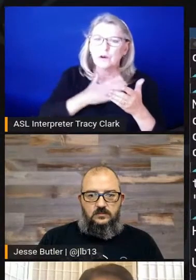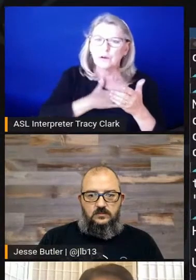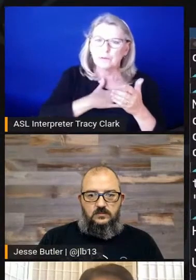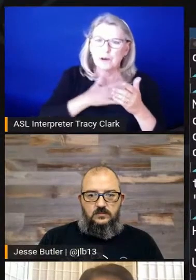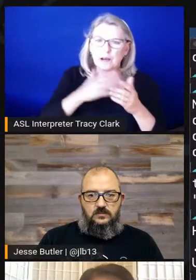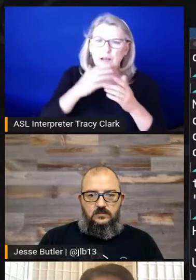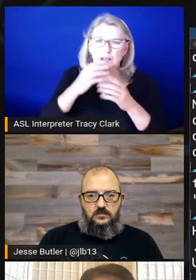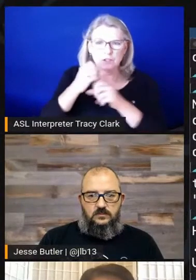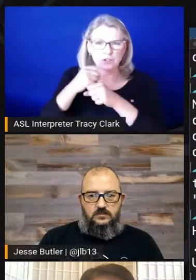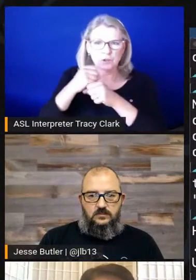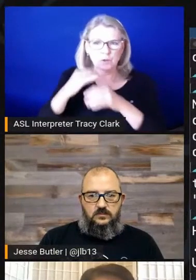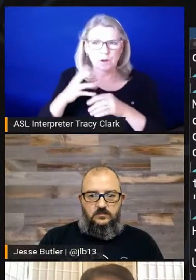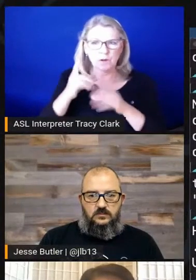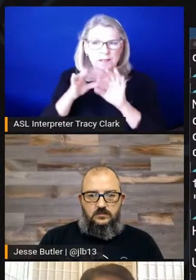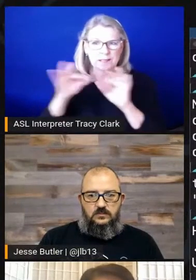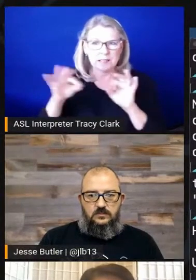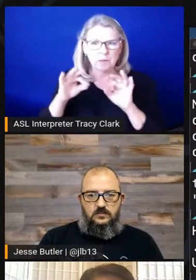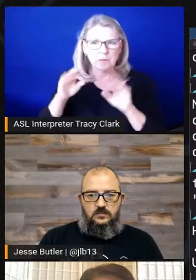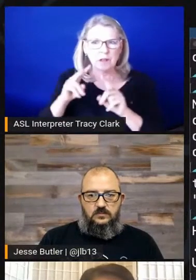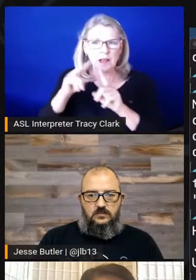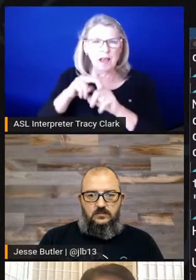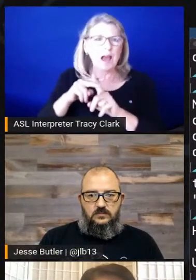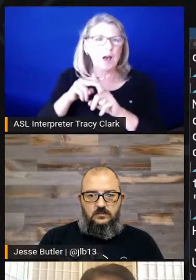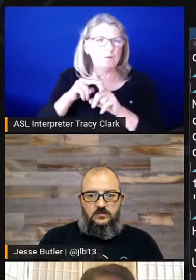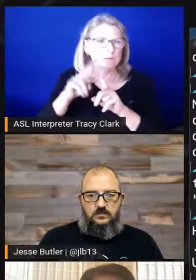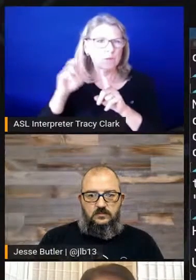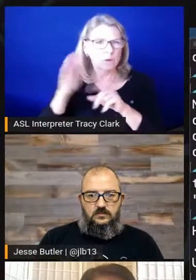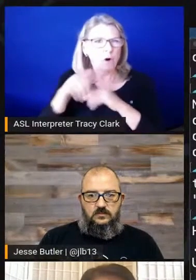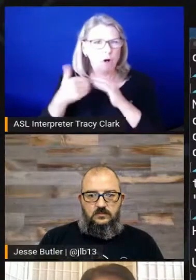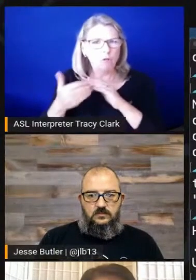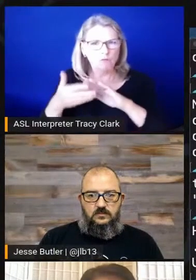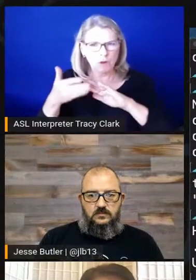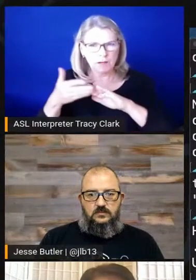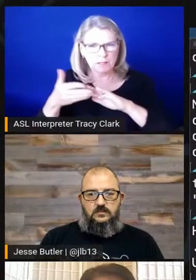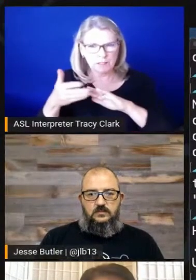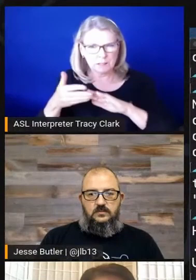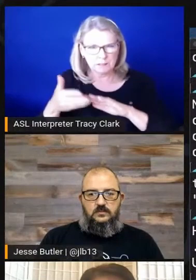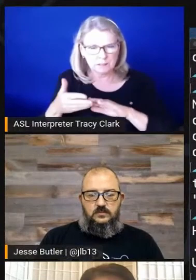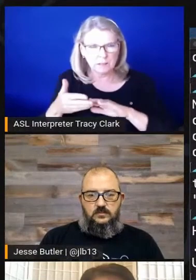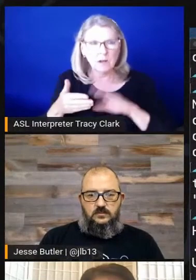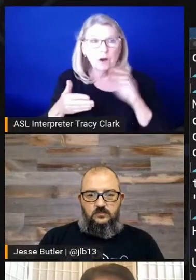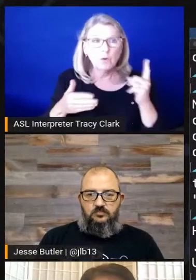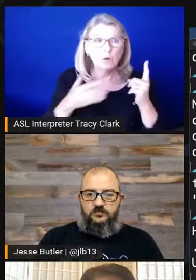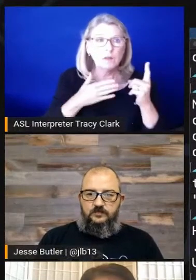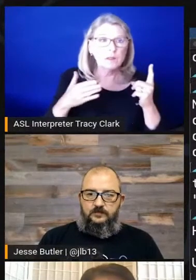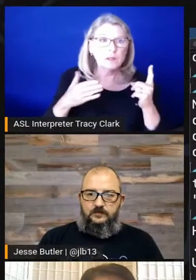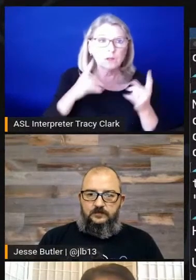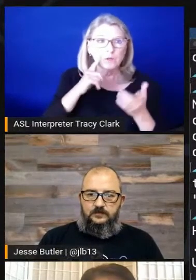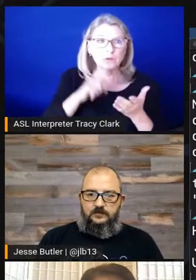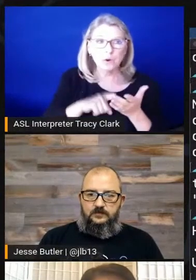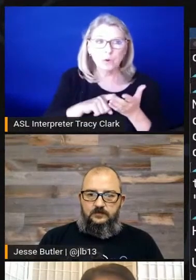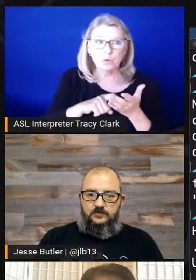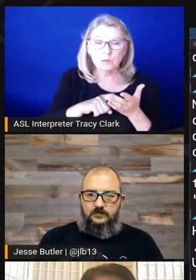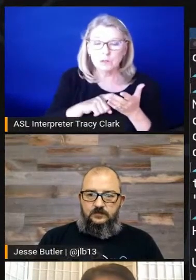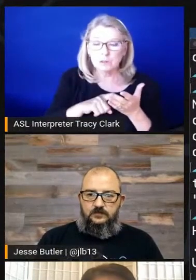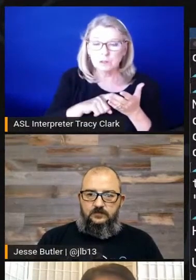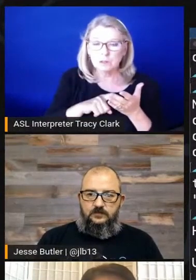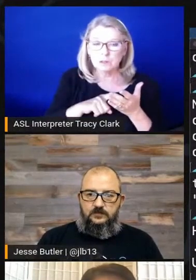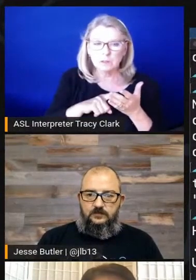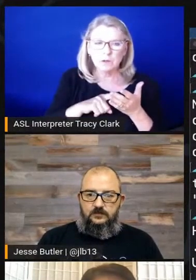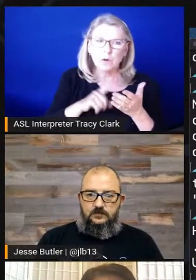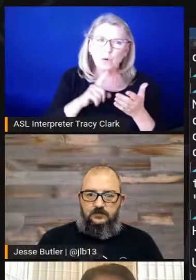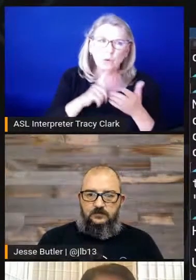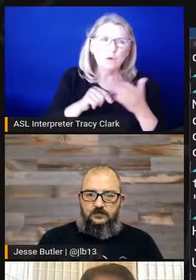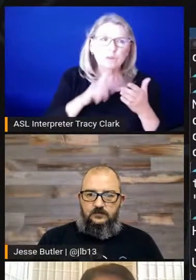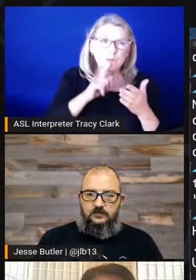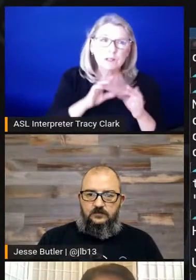running. Important things to note here are that really all that's important here is that the sample app is configured